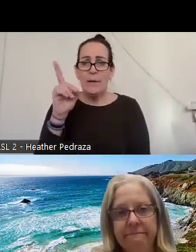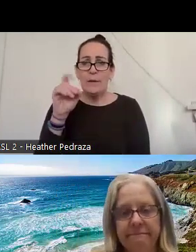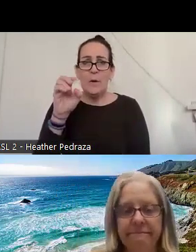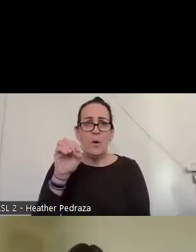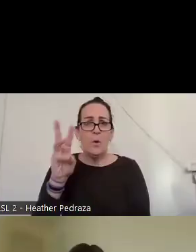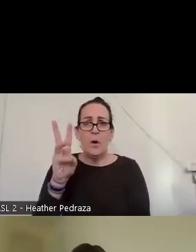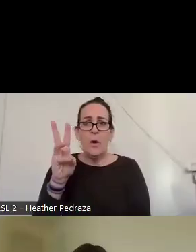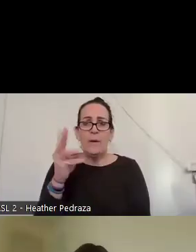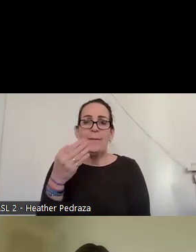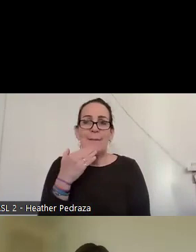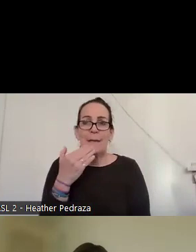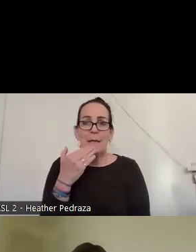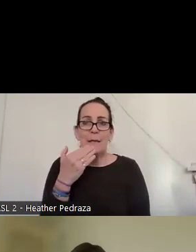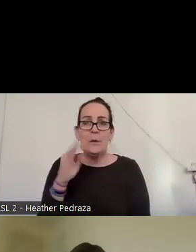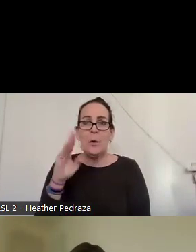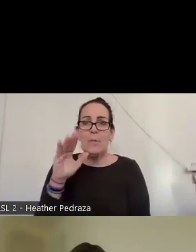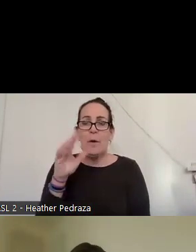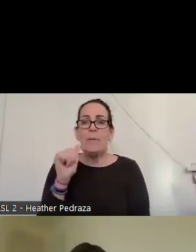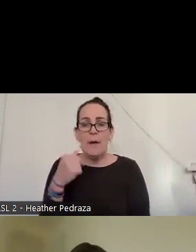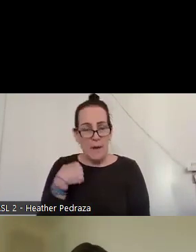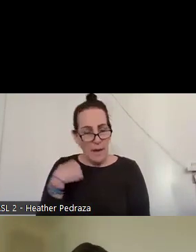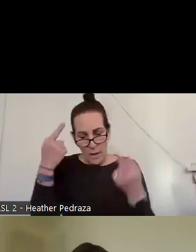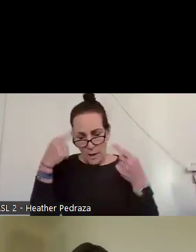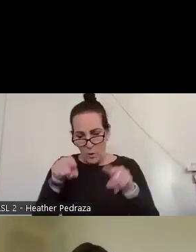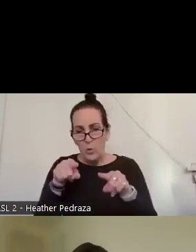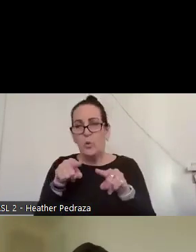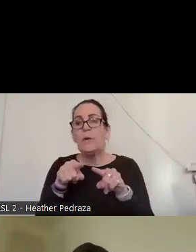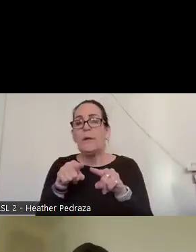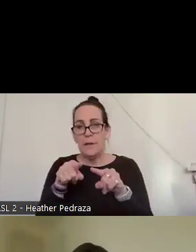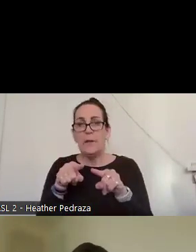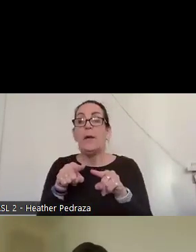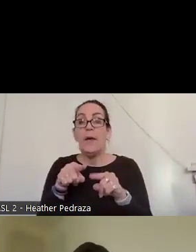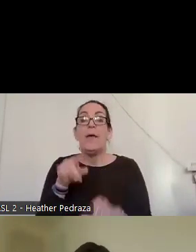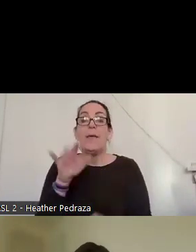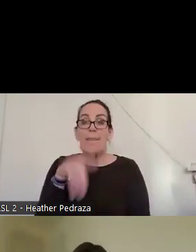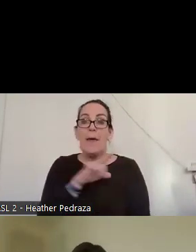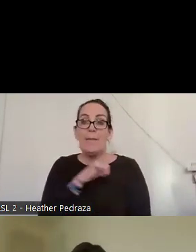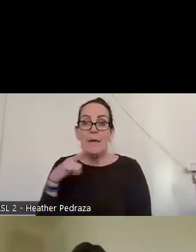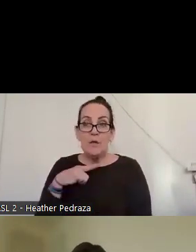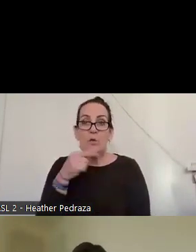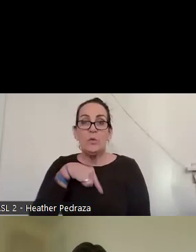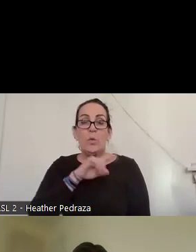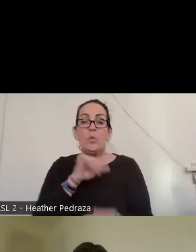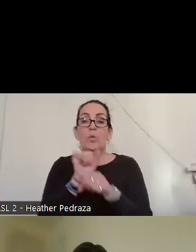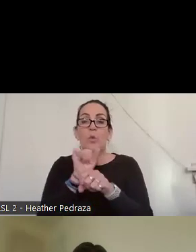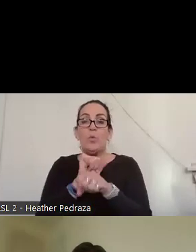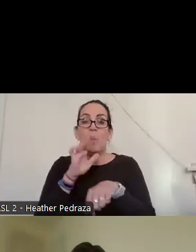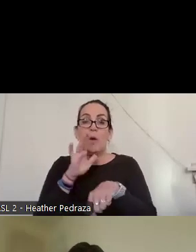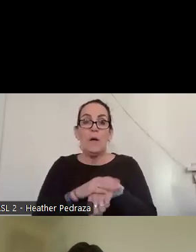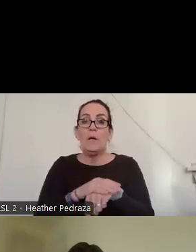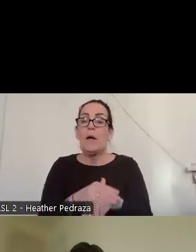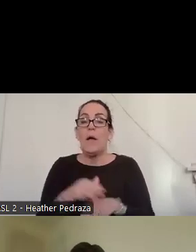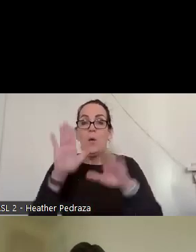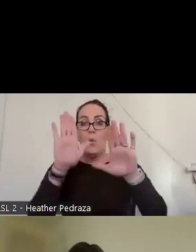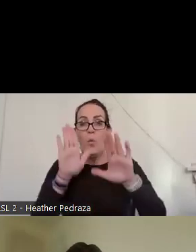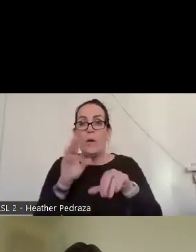Thank you, Barbara, and definitely agree that the legislation that we work on can have a great effect. So thank you